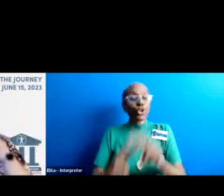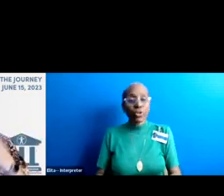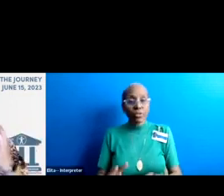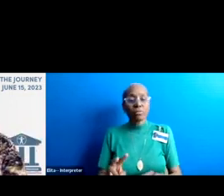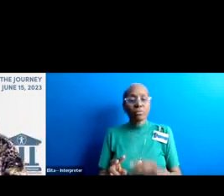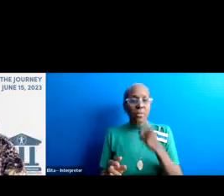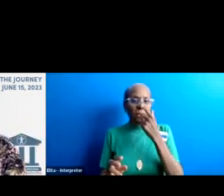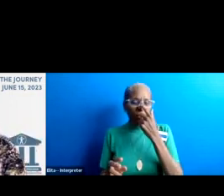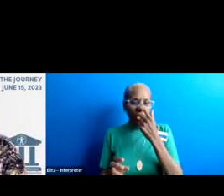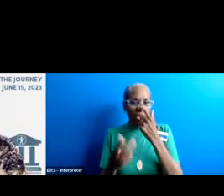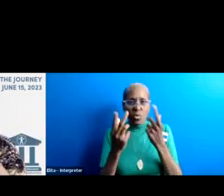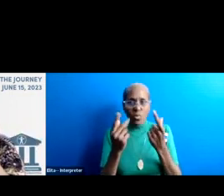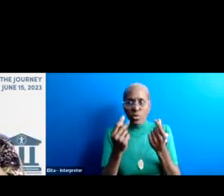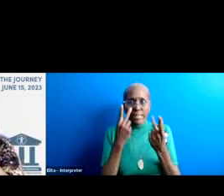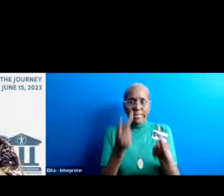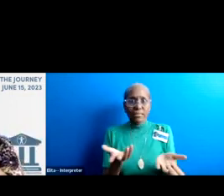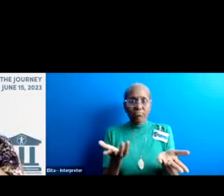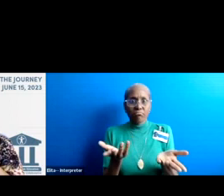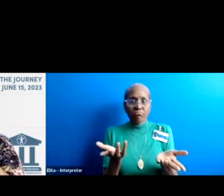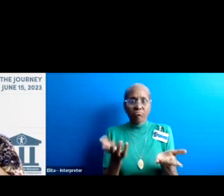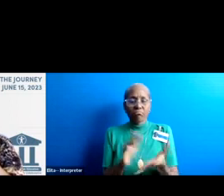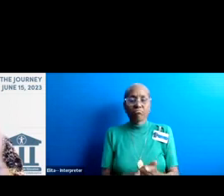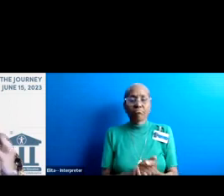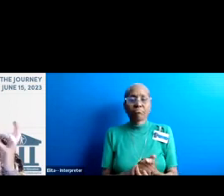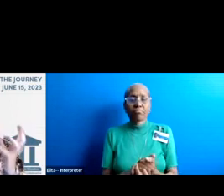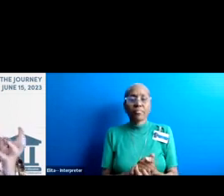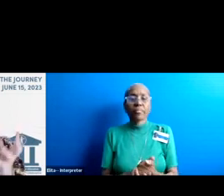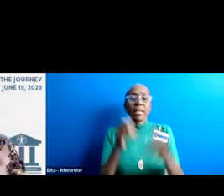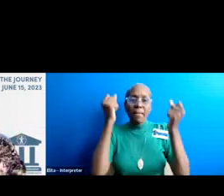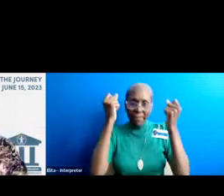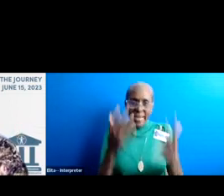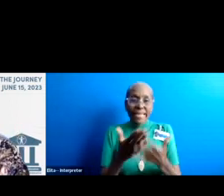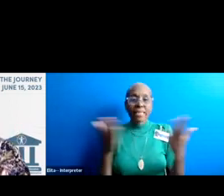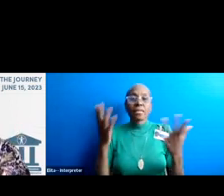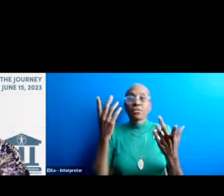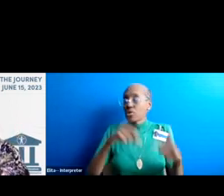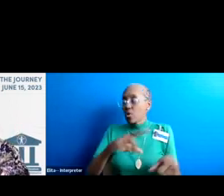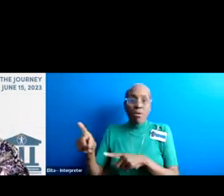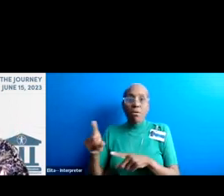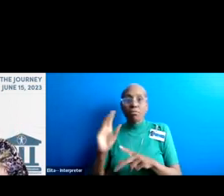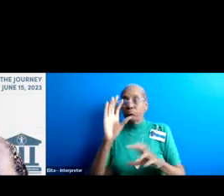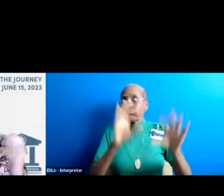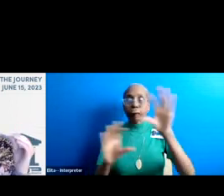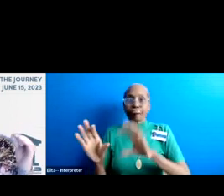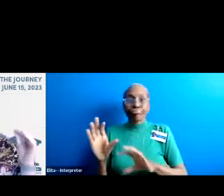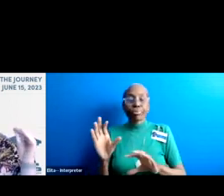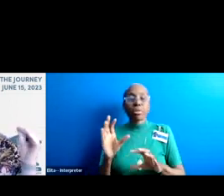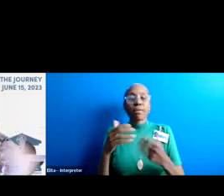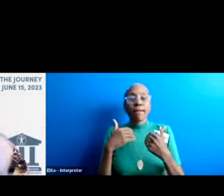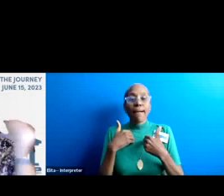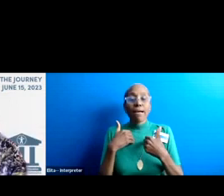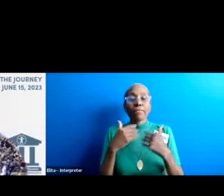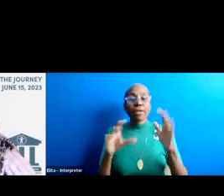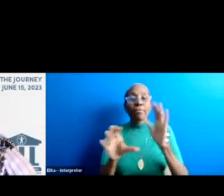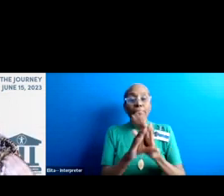site, what am I seeing? A lot of stuff going on. First of all, I've got an